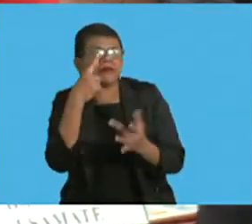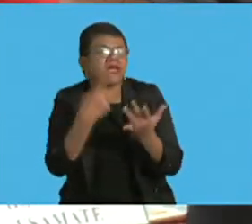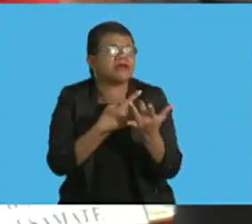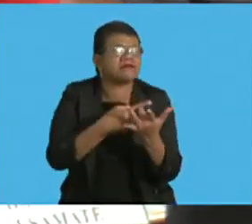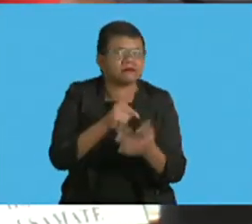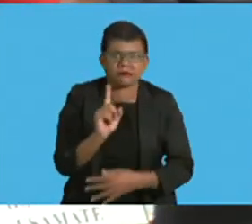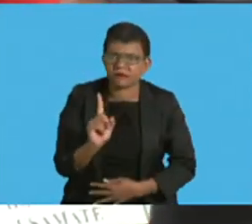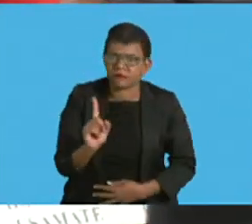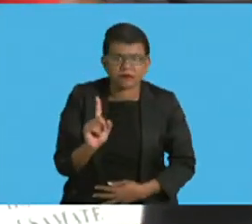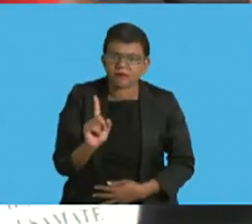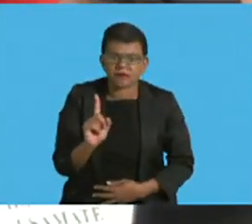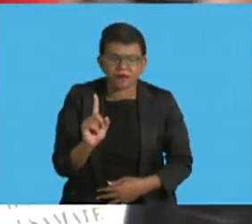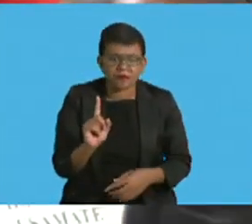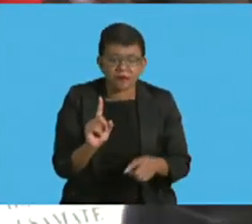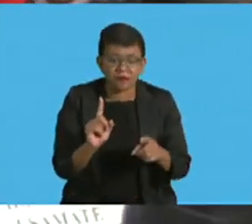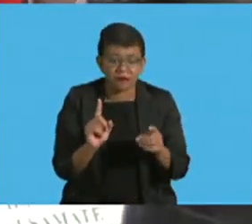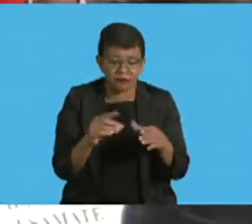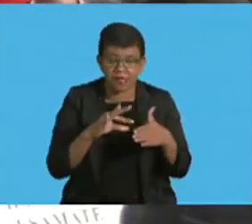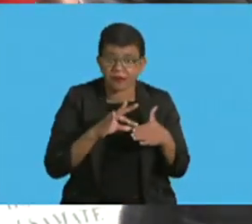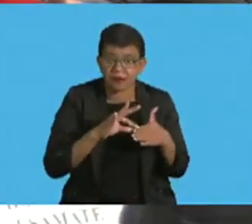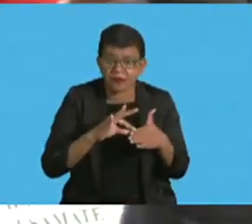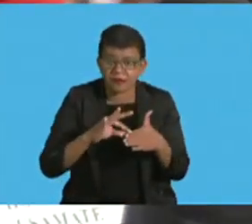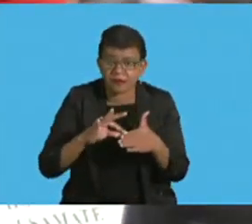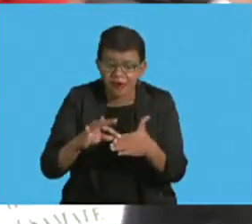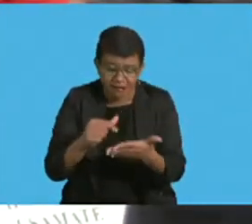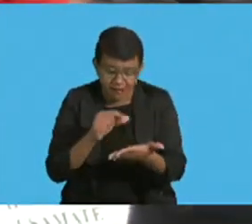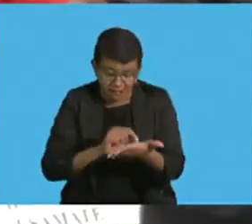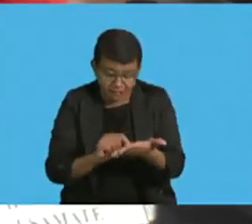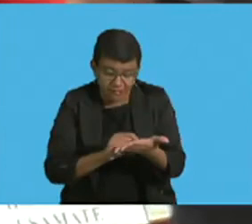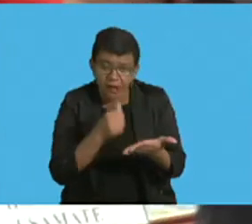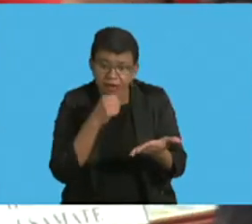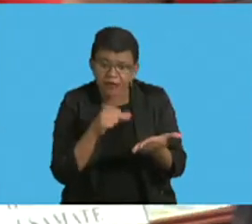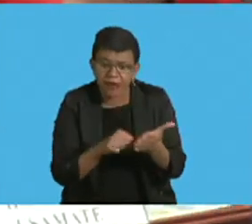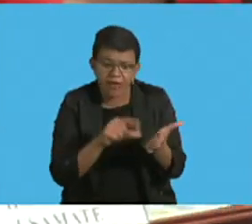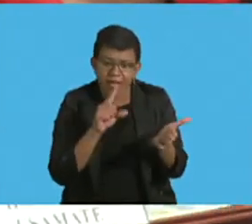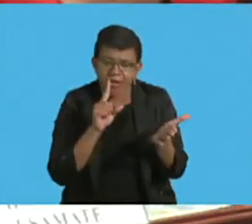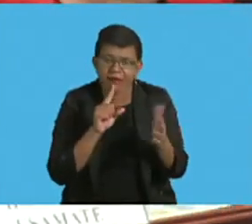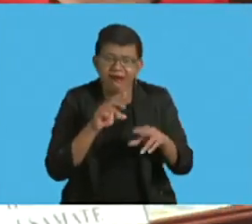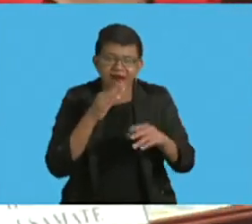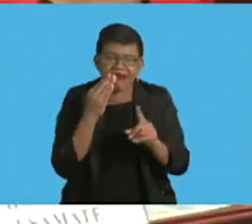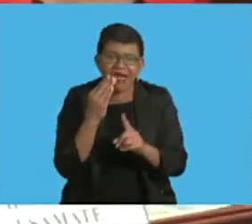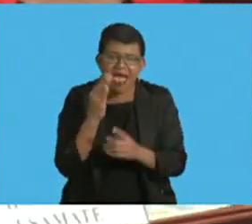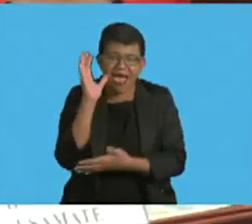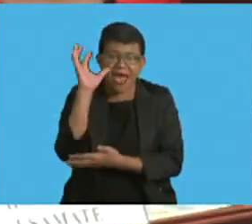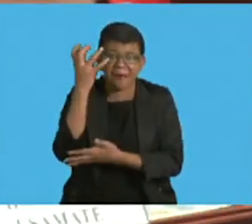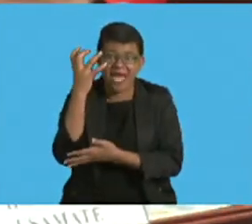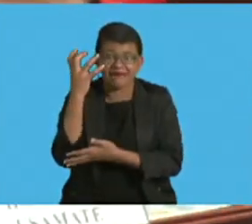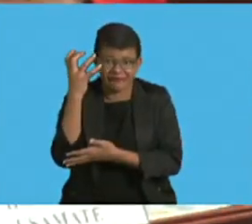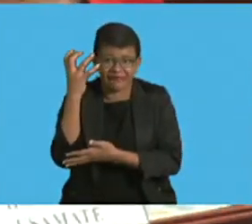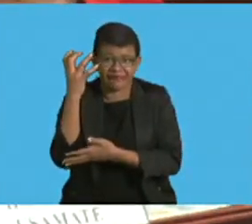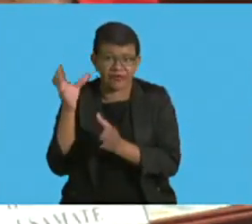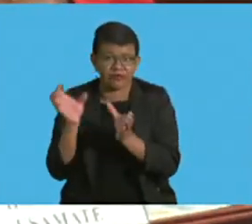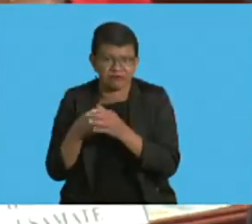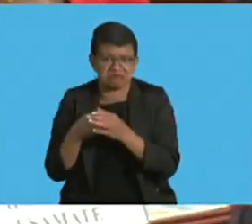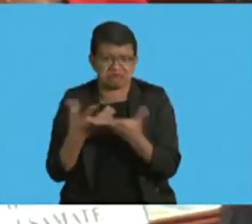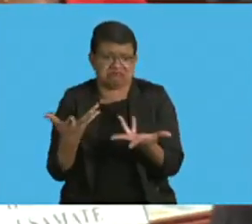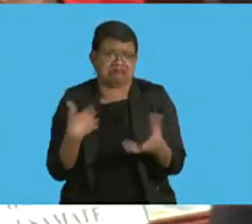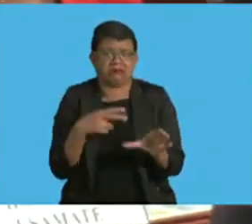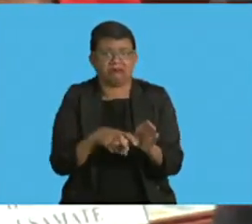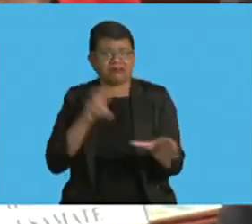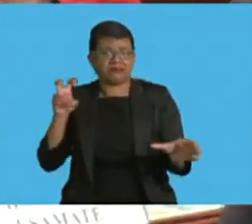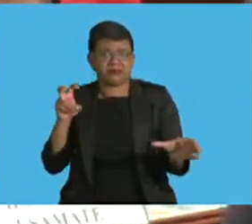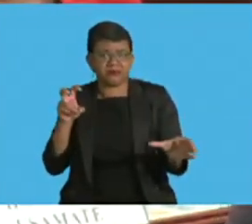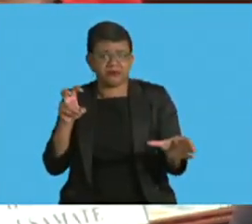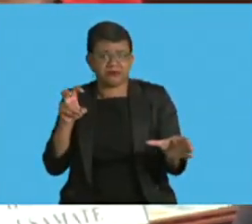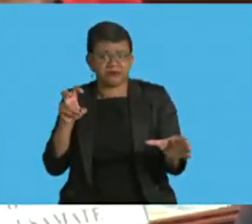letter, said that I was conflicted. NFP wrote a letter that I was conflicted, Mr. Speaker, sir. I immediately stepped down, but Honourable Leader of